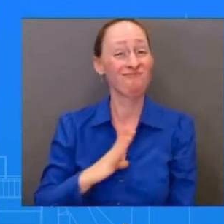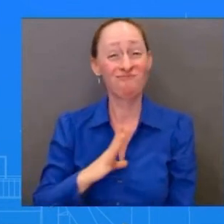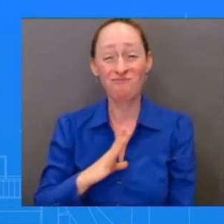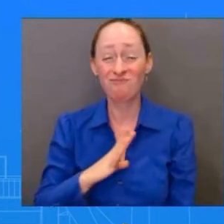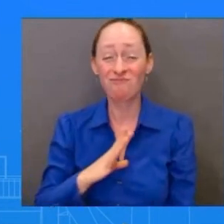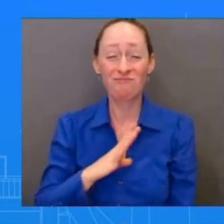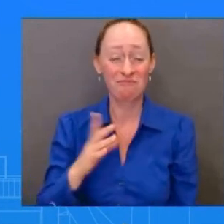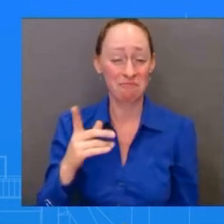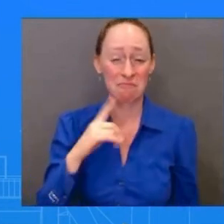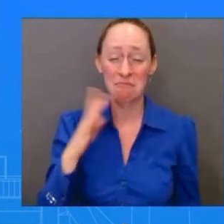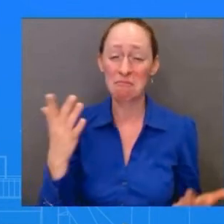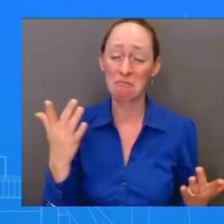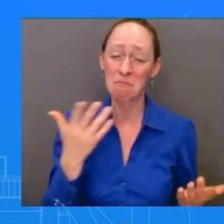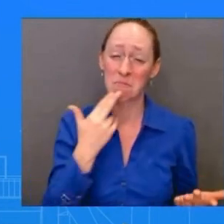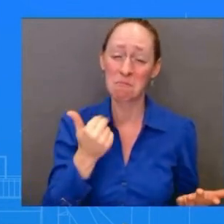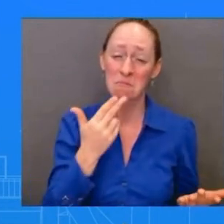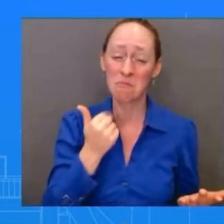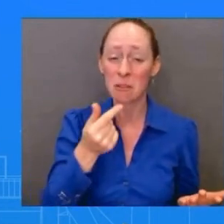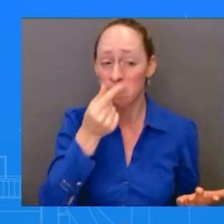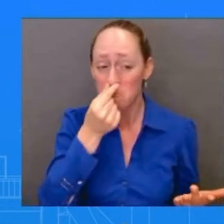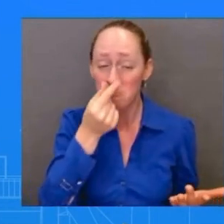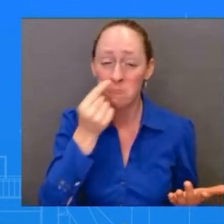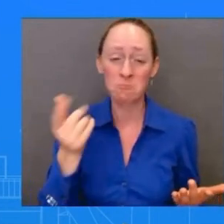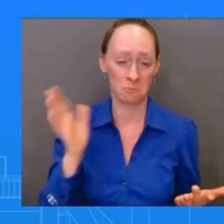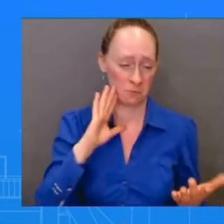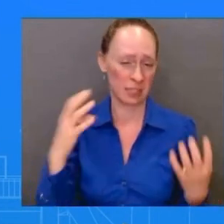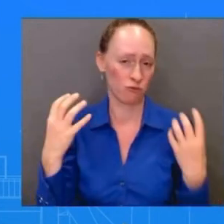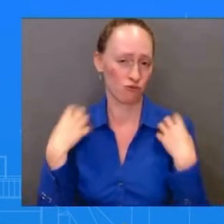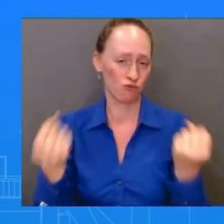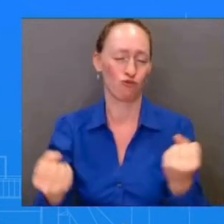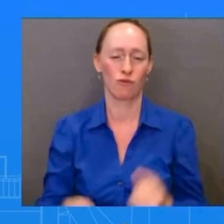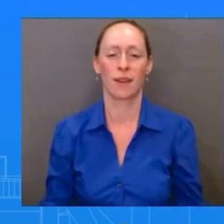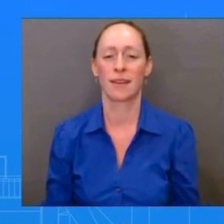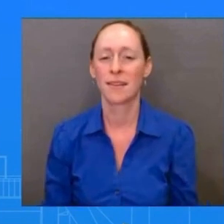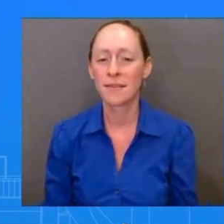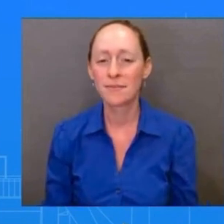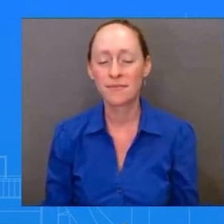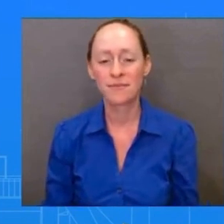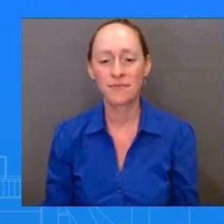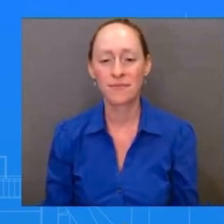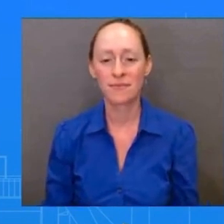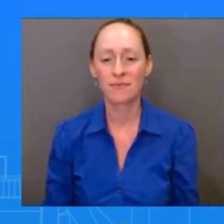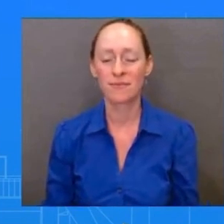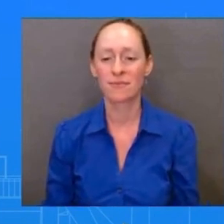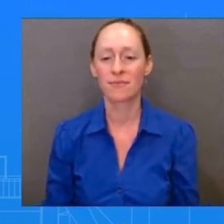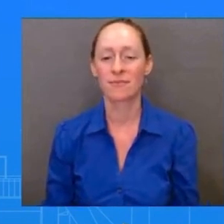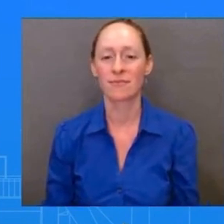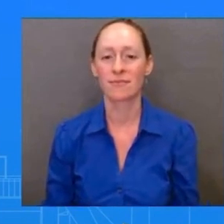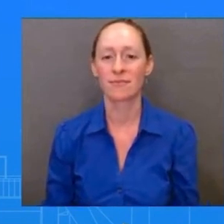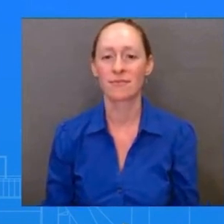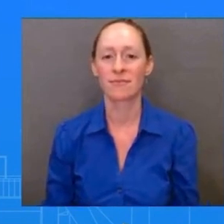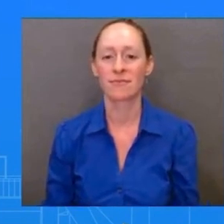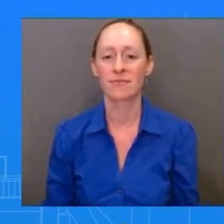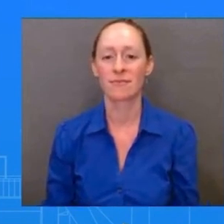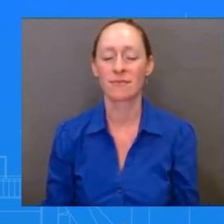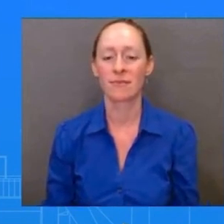and monitoring for symptoms. The president is doing all that he can, of course, in consultation